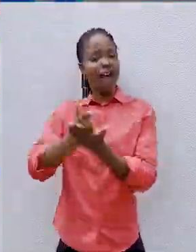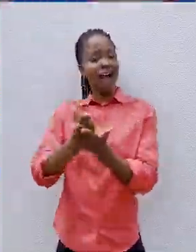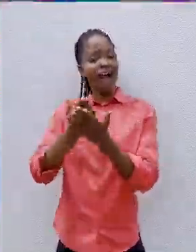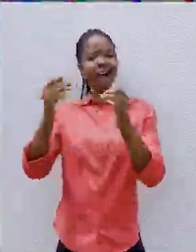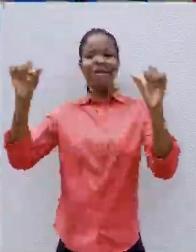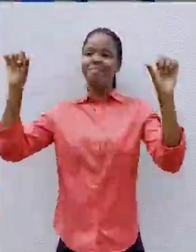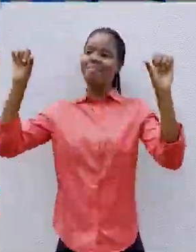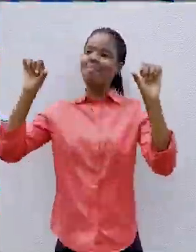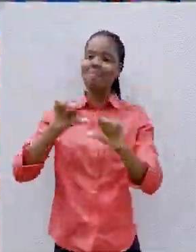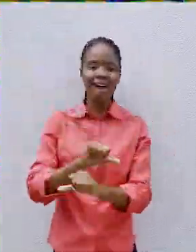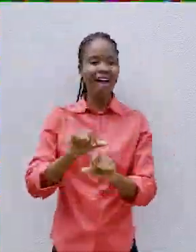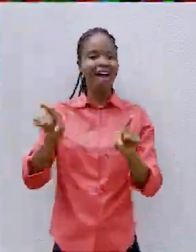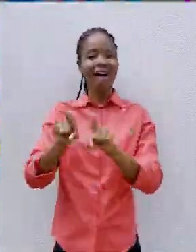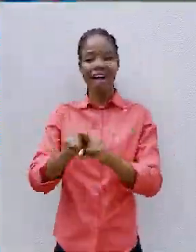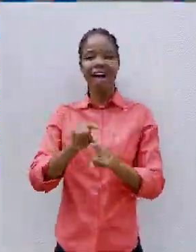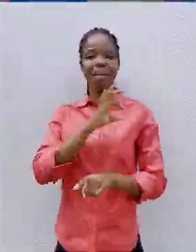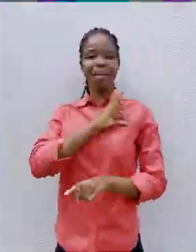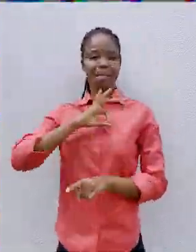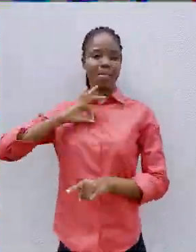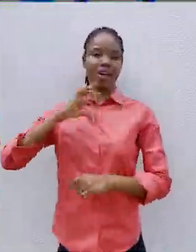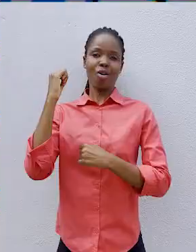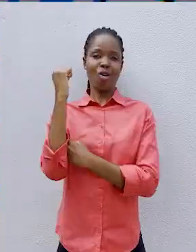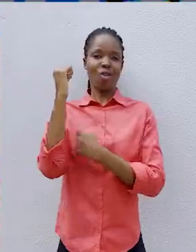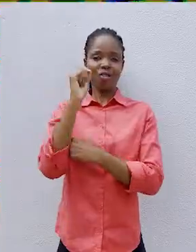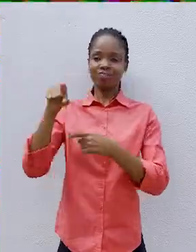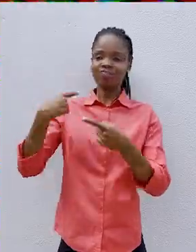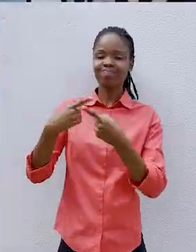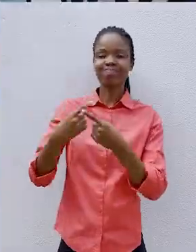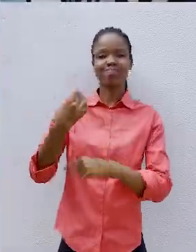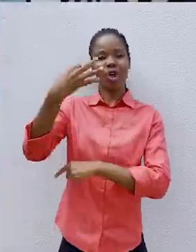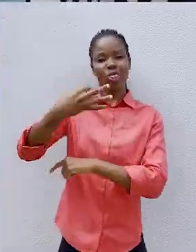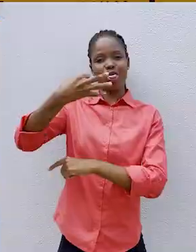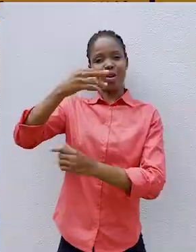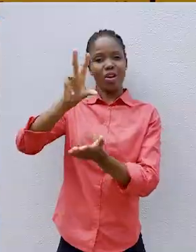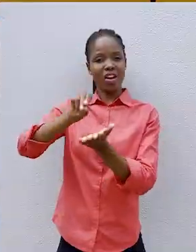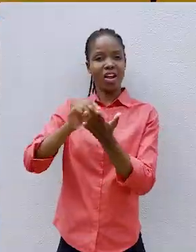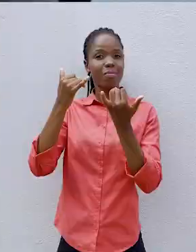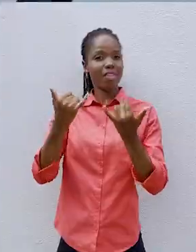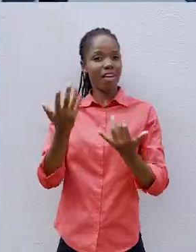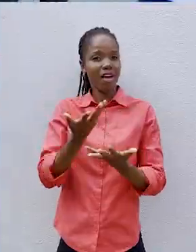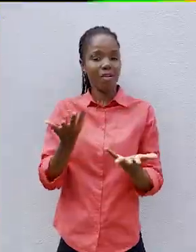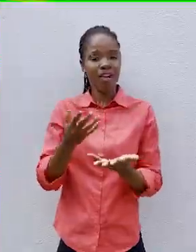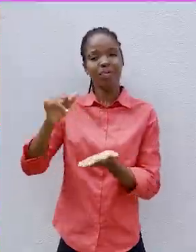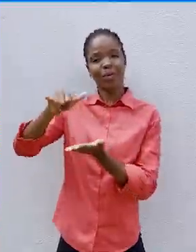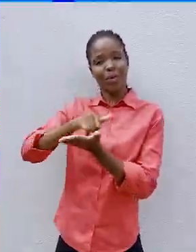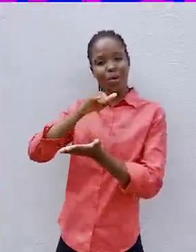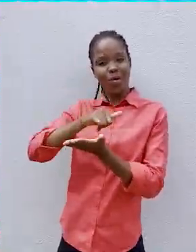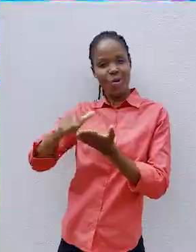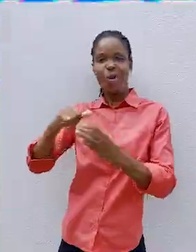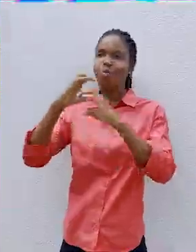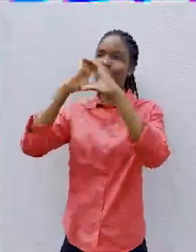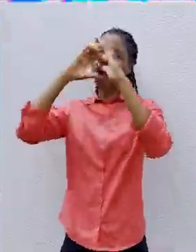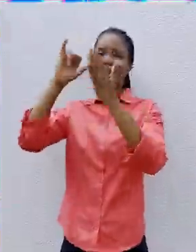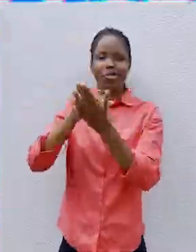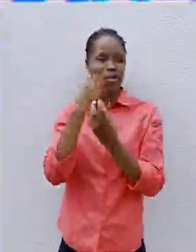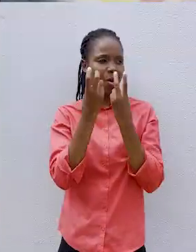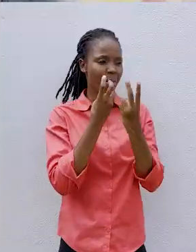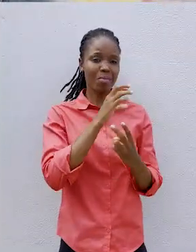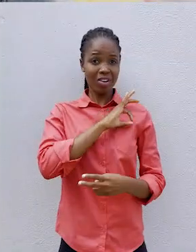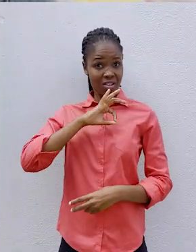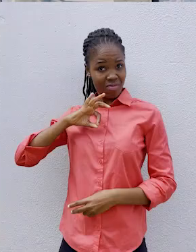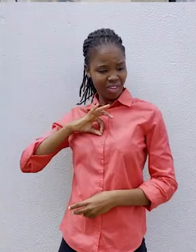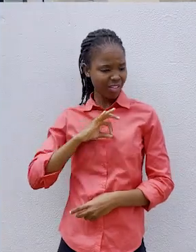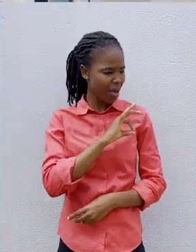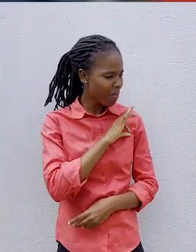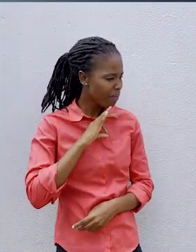And we back with the third episode of the Mayor's Office Show. This time, we're in the streets of New York looking for more mayors.